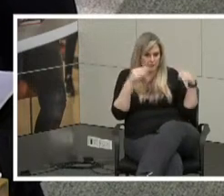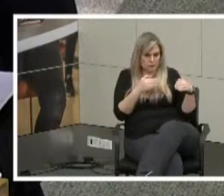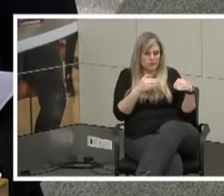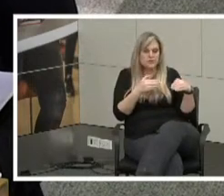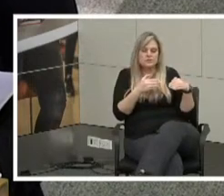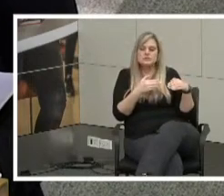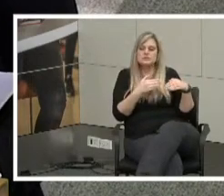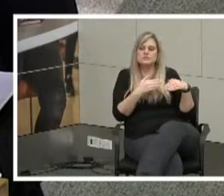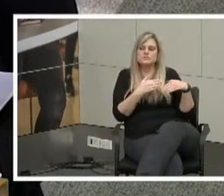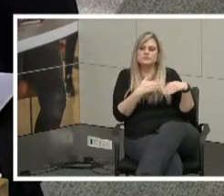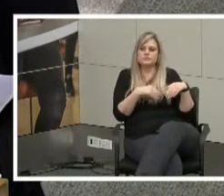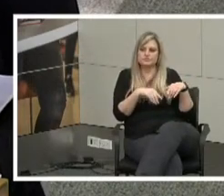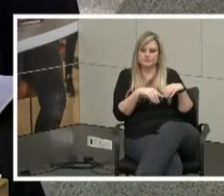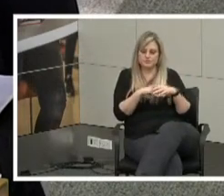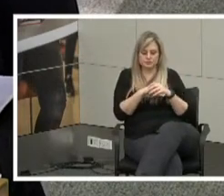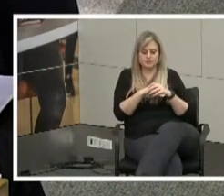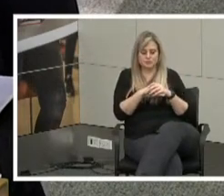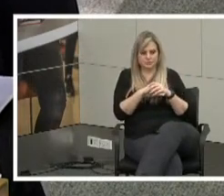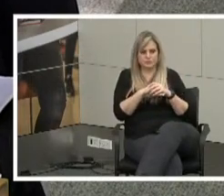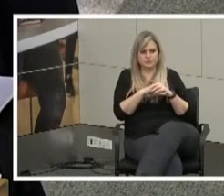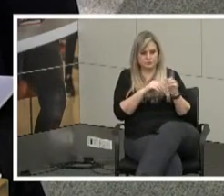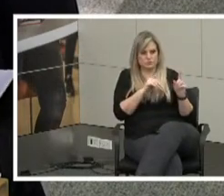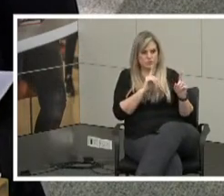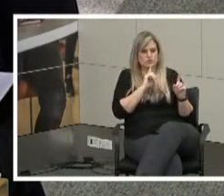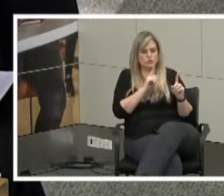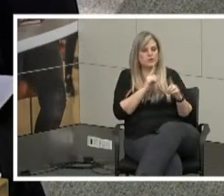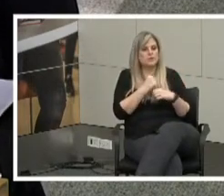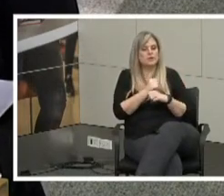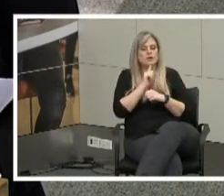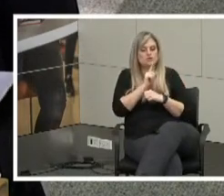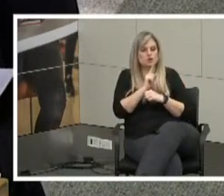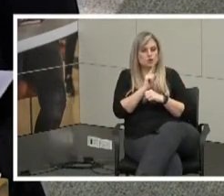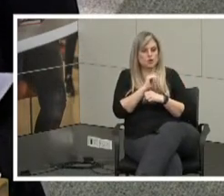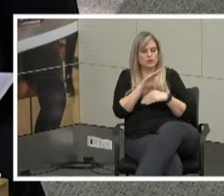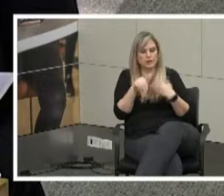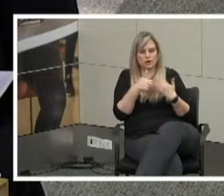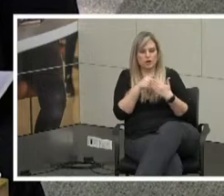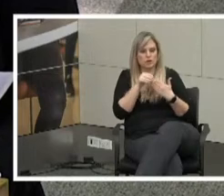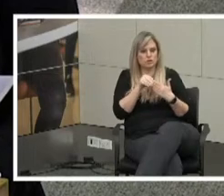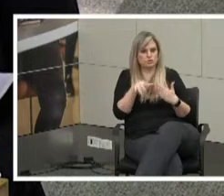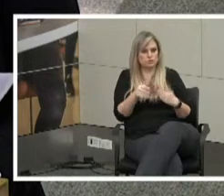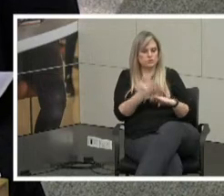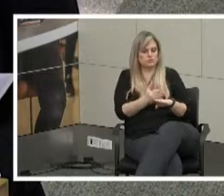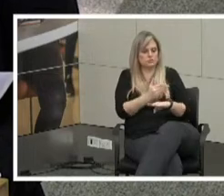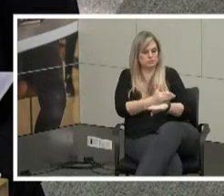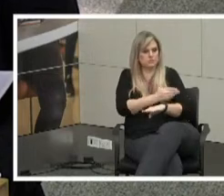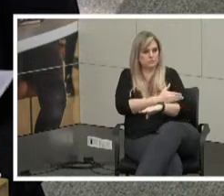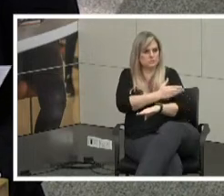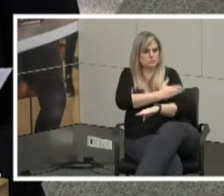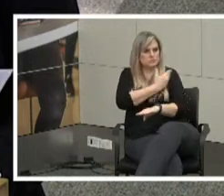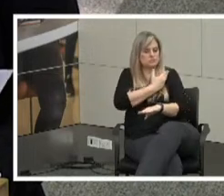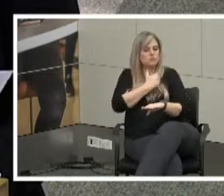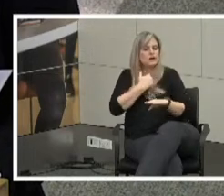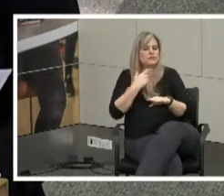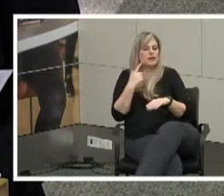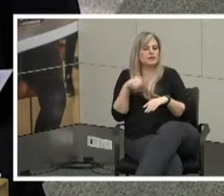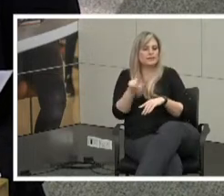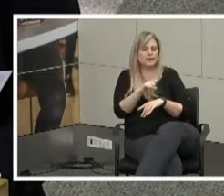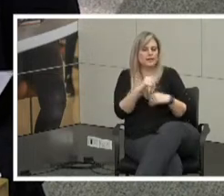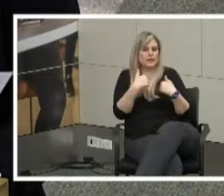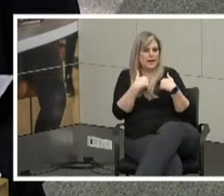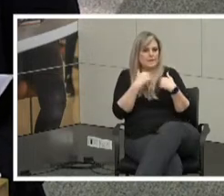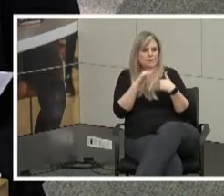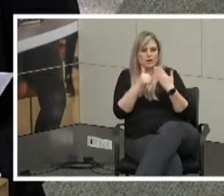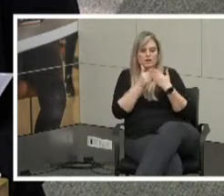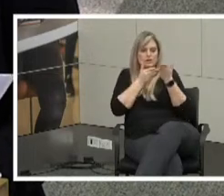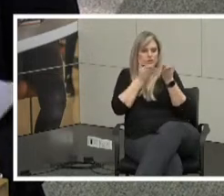um as we're moving on to really ensure that our students are progressing and that they have the um